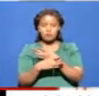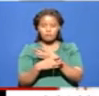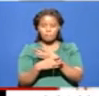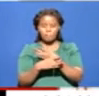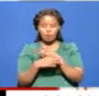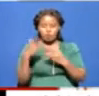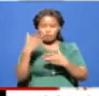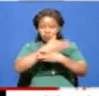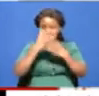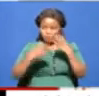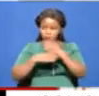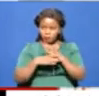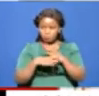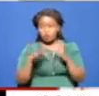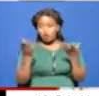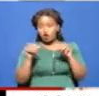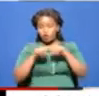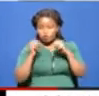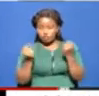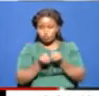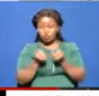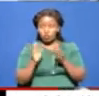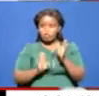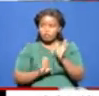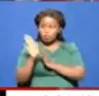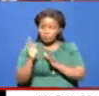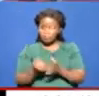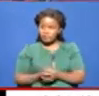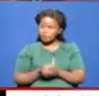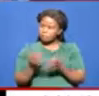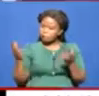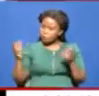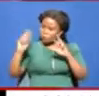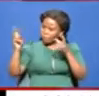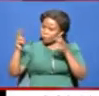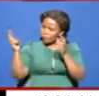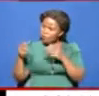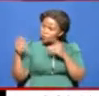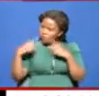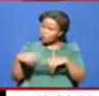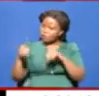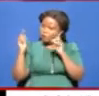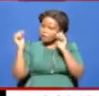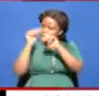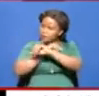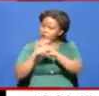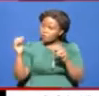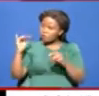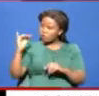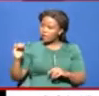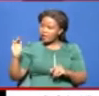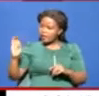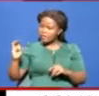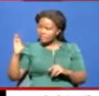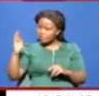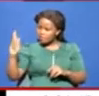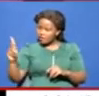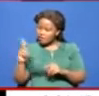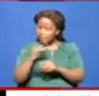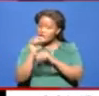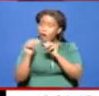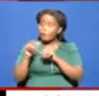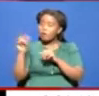infrastructure for social development. One of the issues that has been raised by the president of IEK is, of course, the participation of local contractors